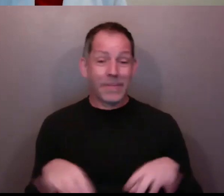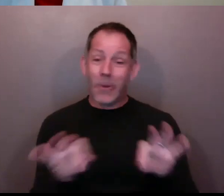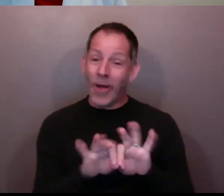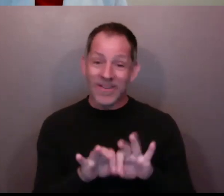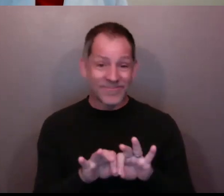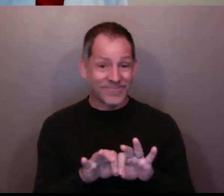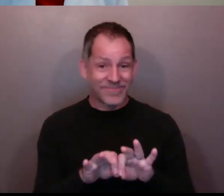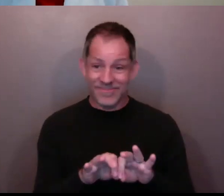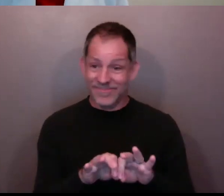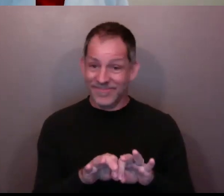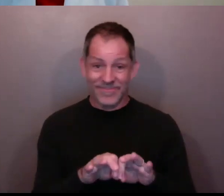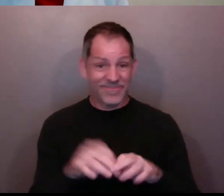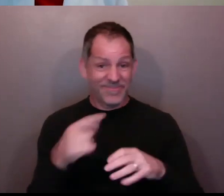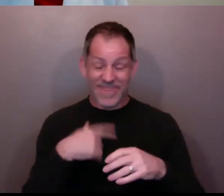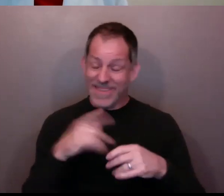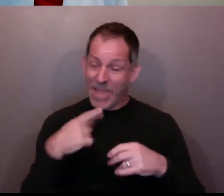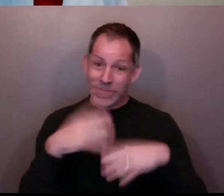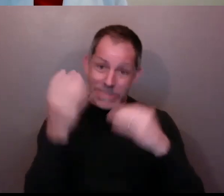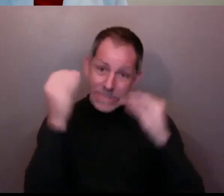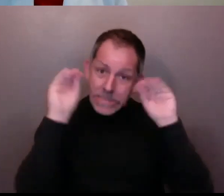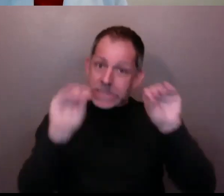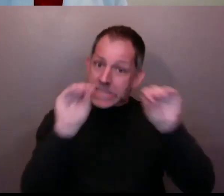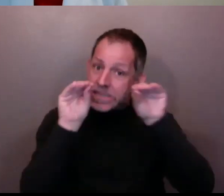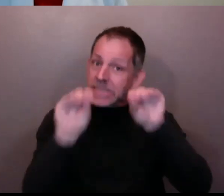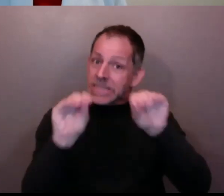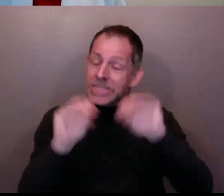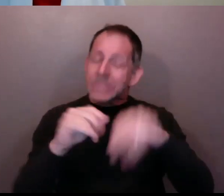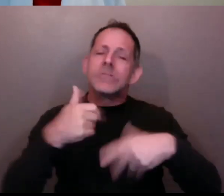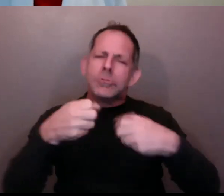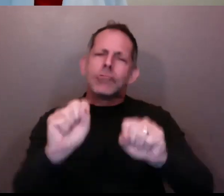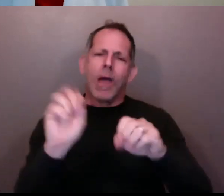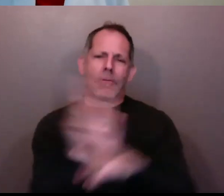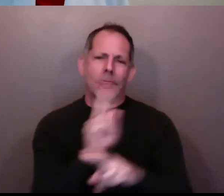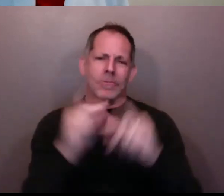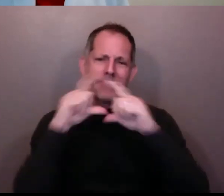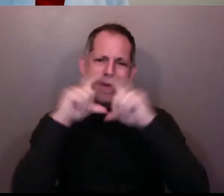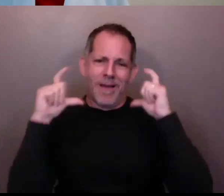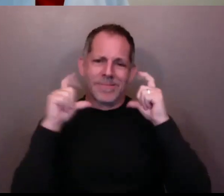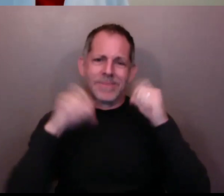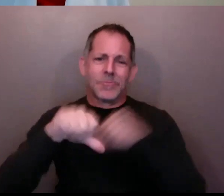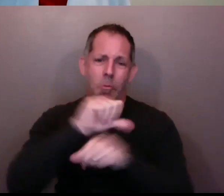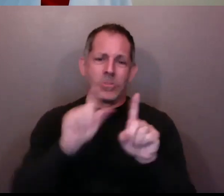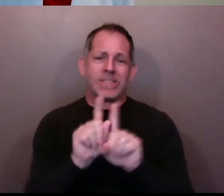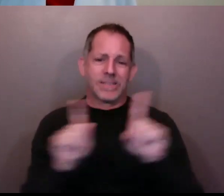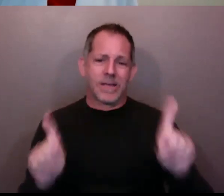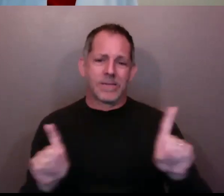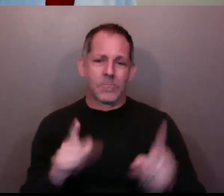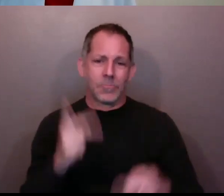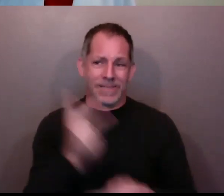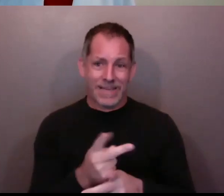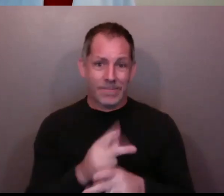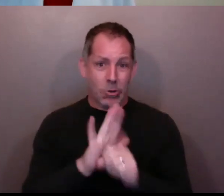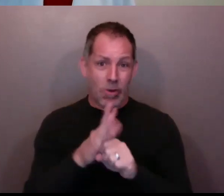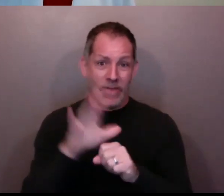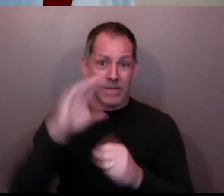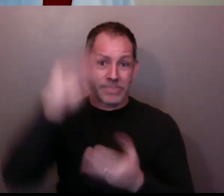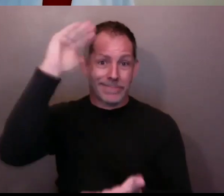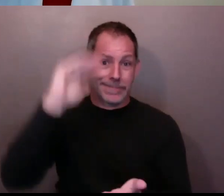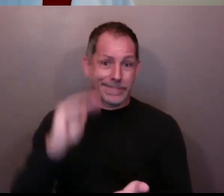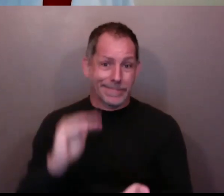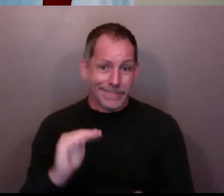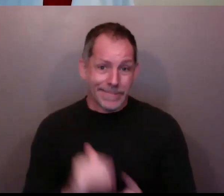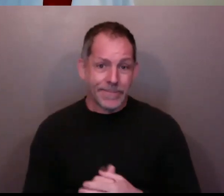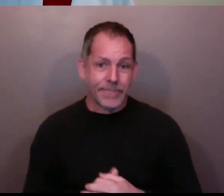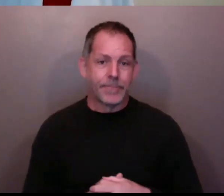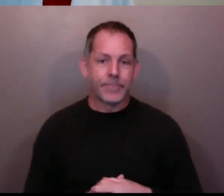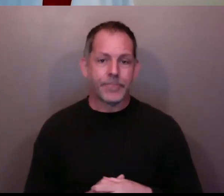So please continue to do that and be vigilant about that. And our numbers are turning around, as Dr. Spitters will mention.